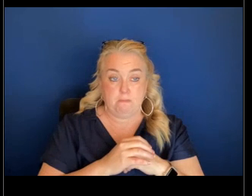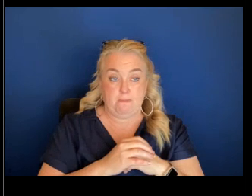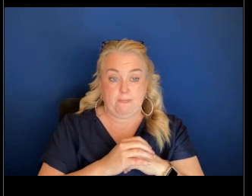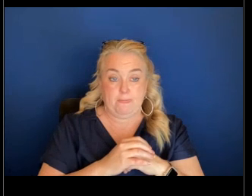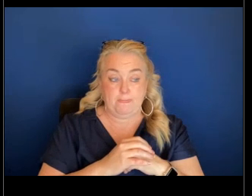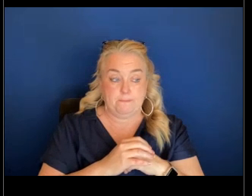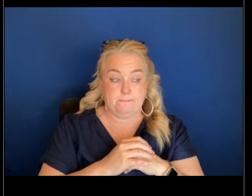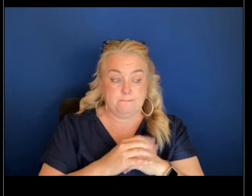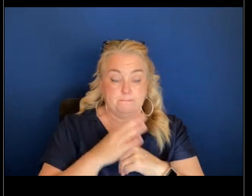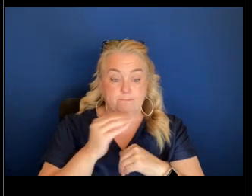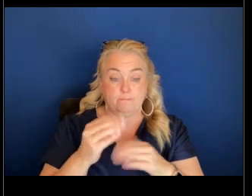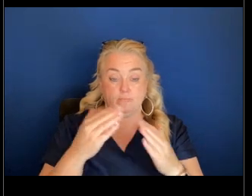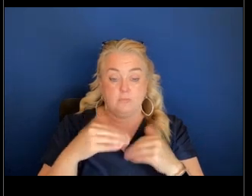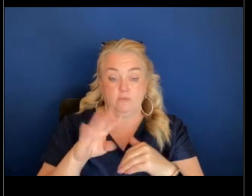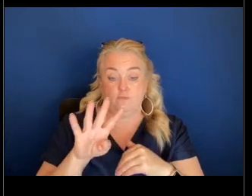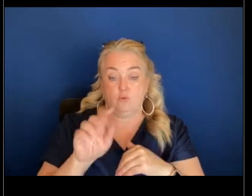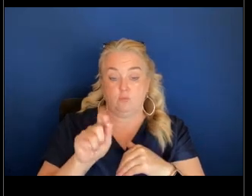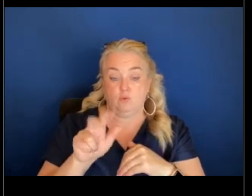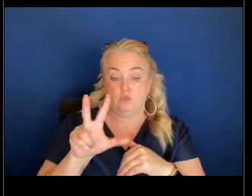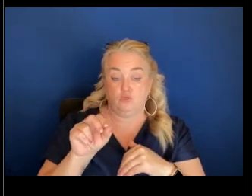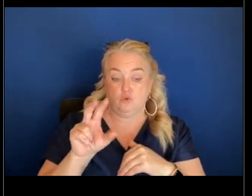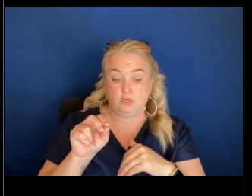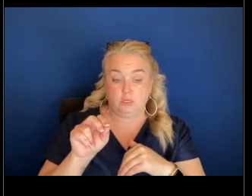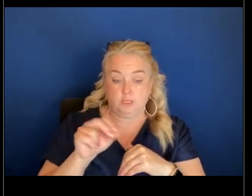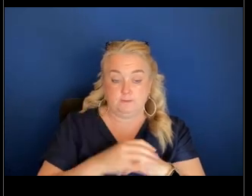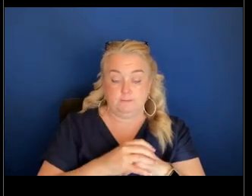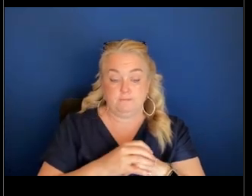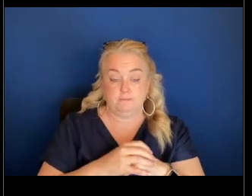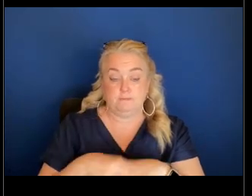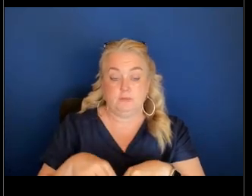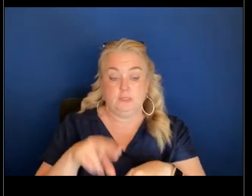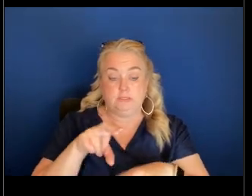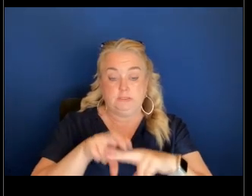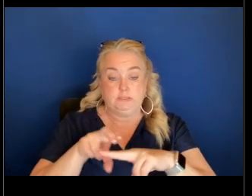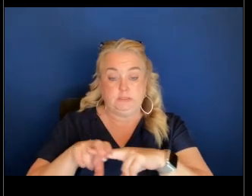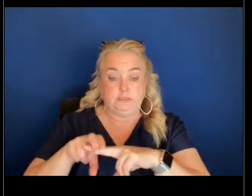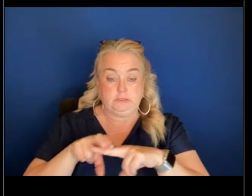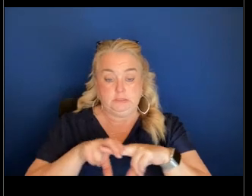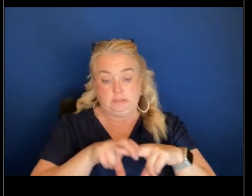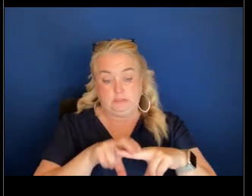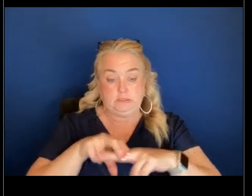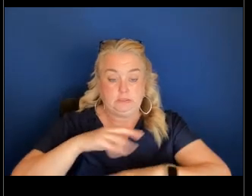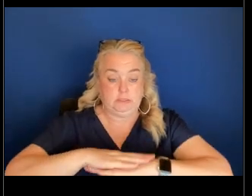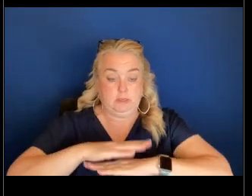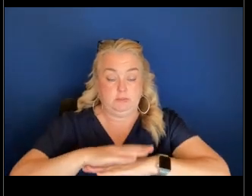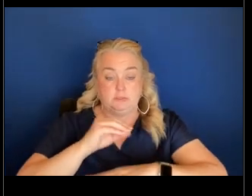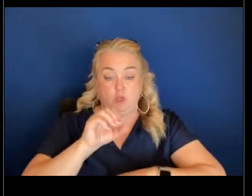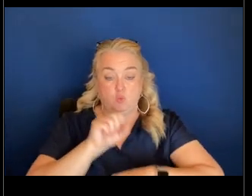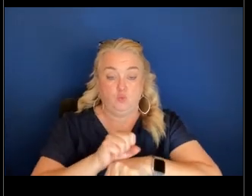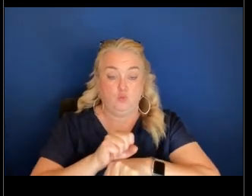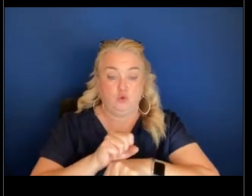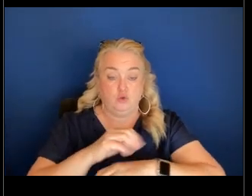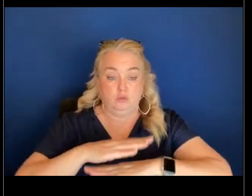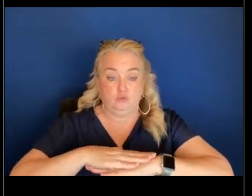and Section 4.30, Seating Tables and Work Surfaces.